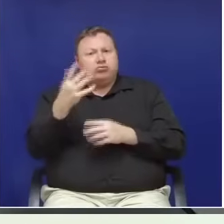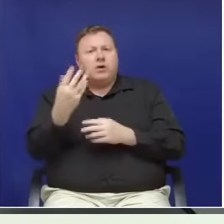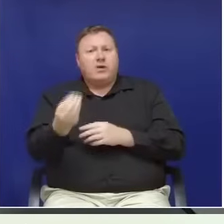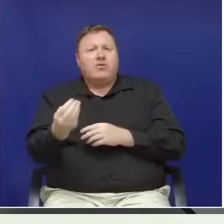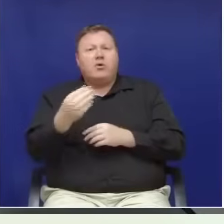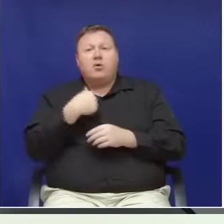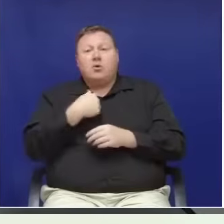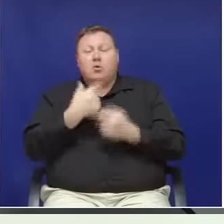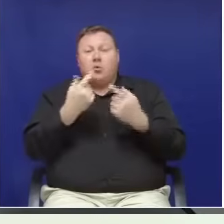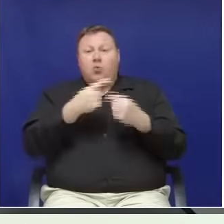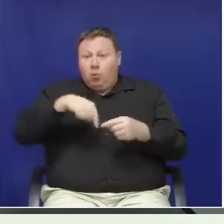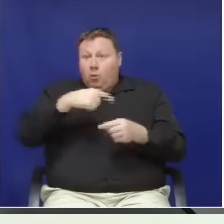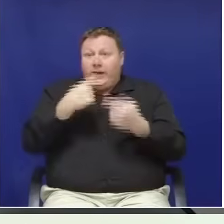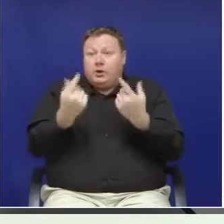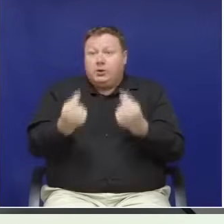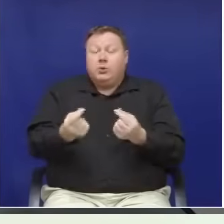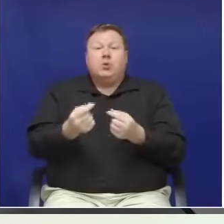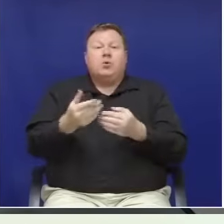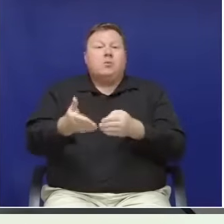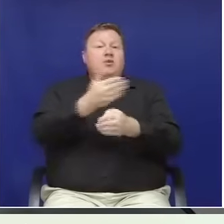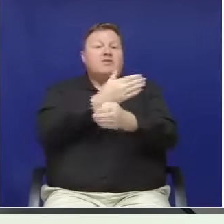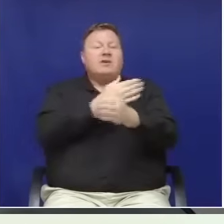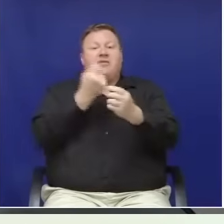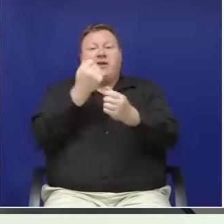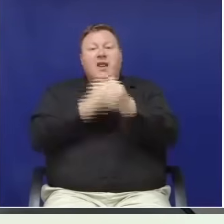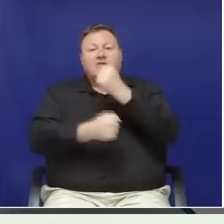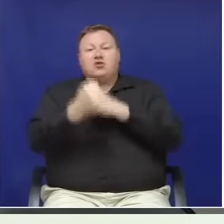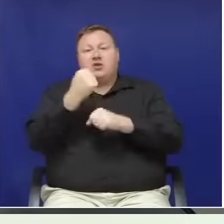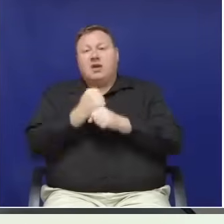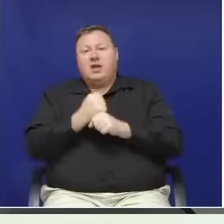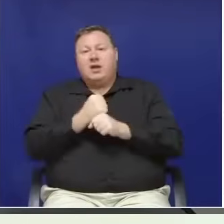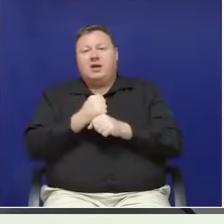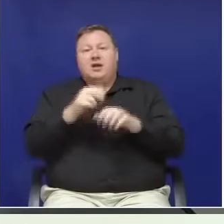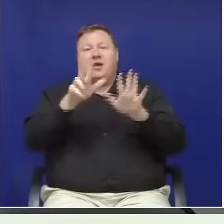instance, the previous financial year, we referred